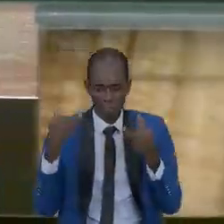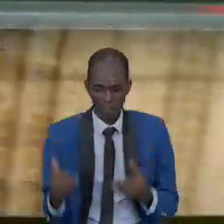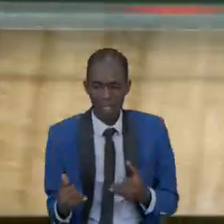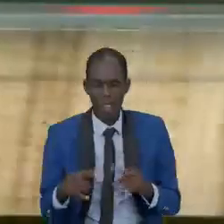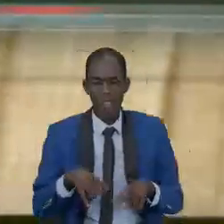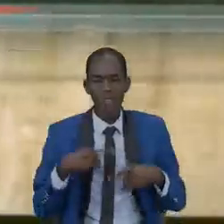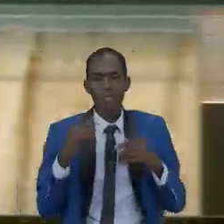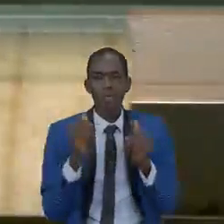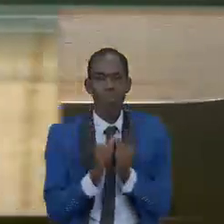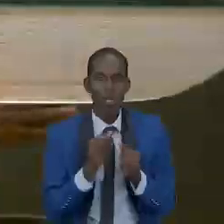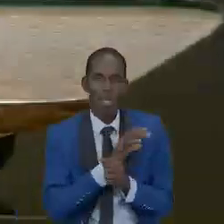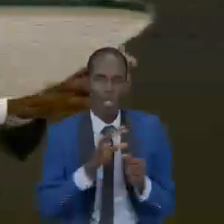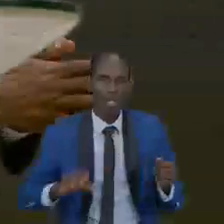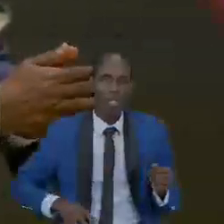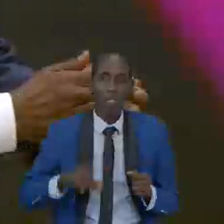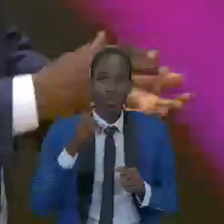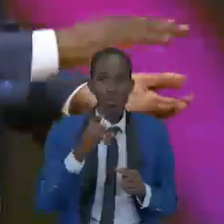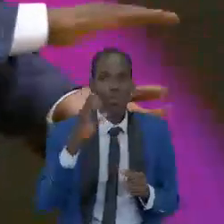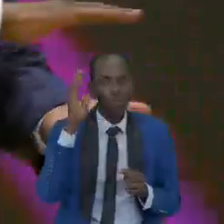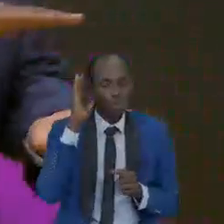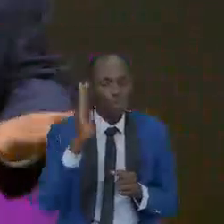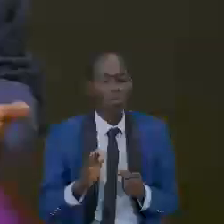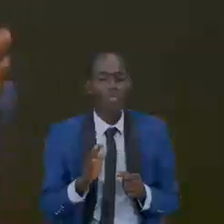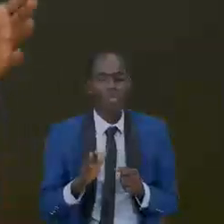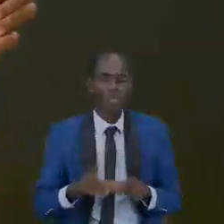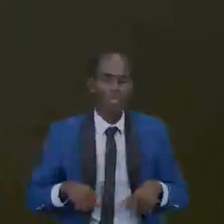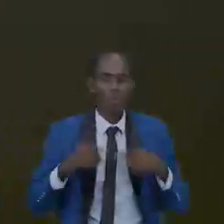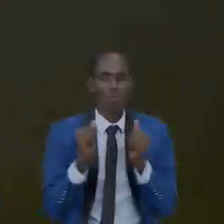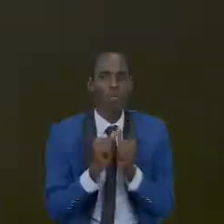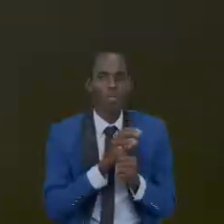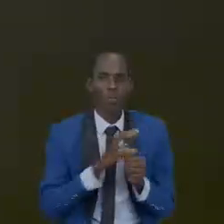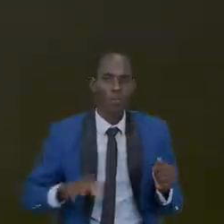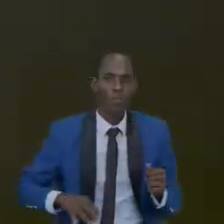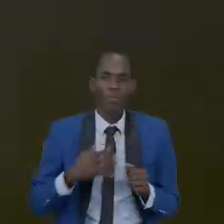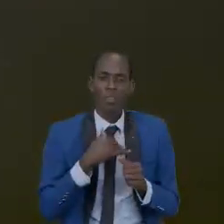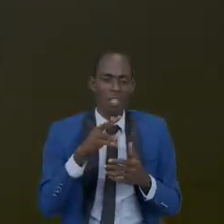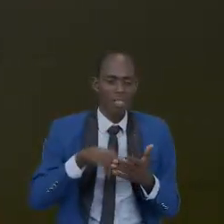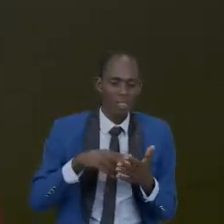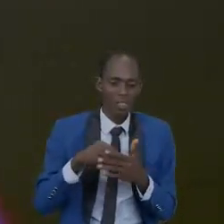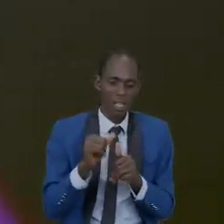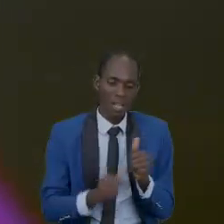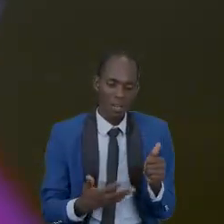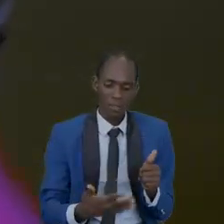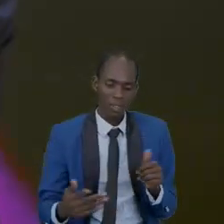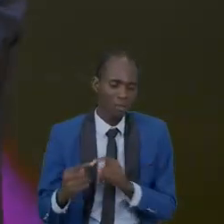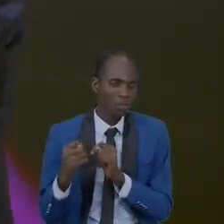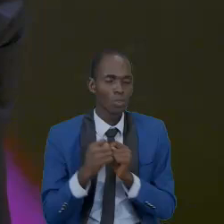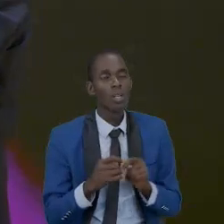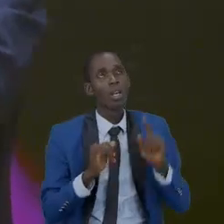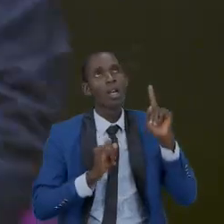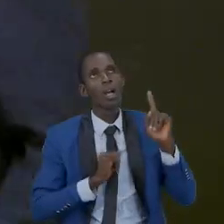with Christ, you emphasize with Christ, and then later you read everything together, I